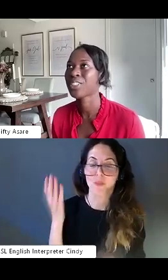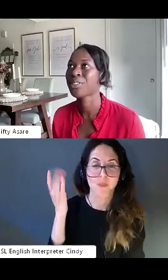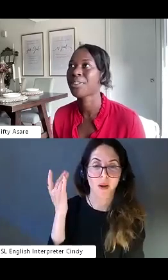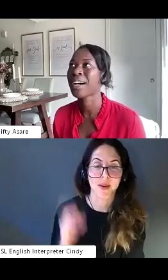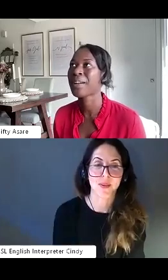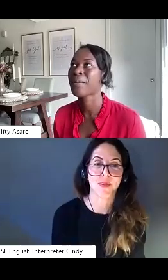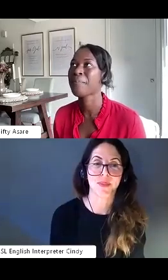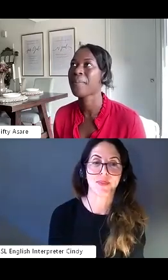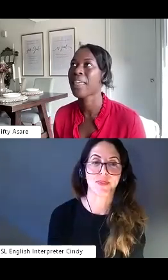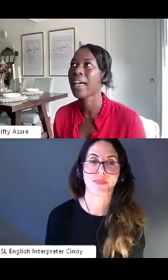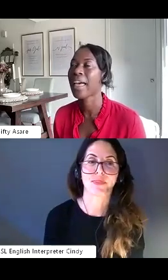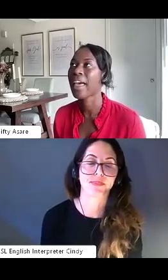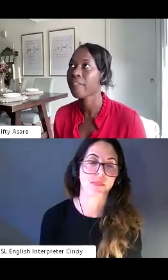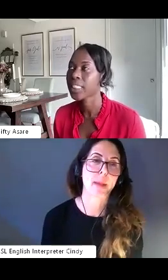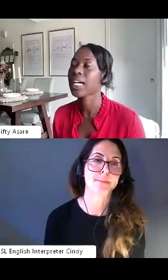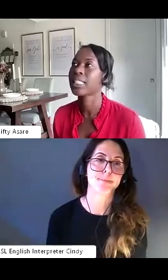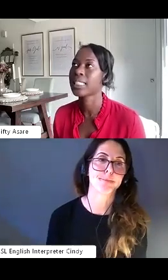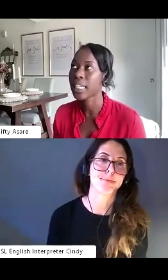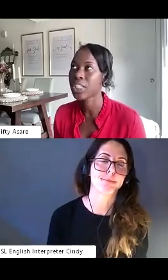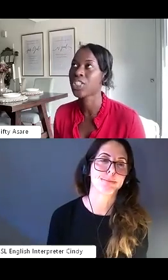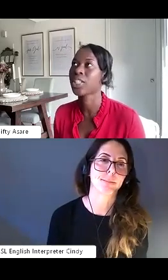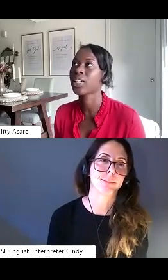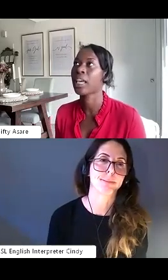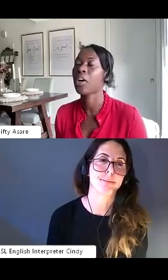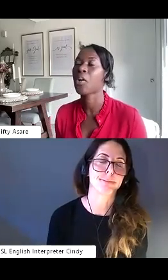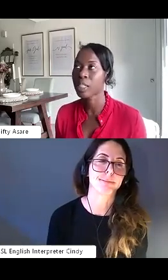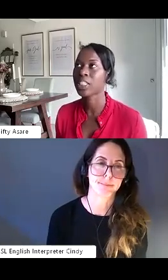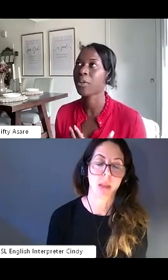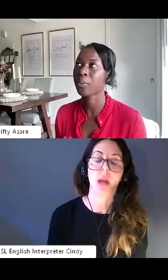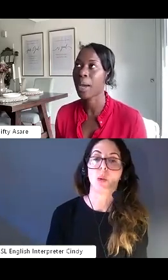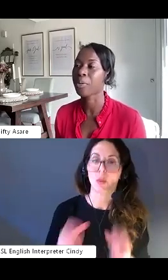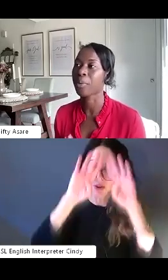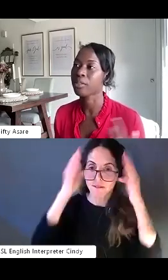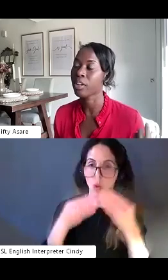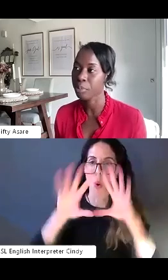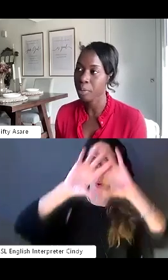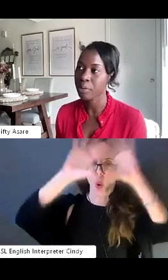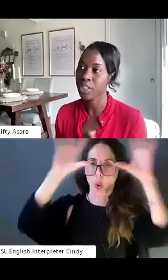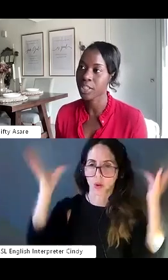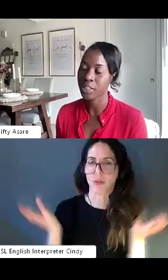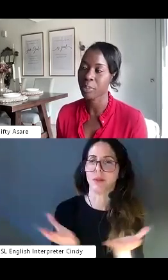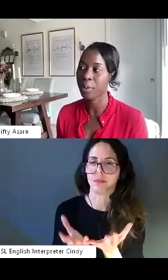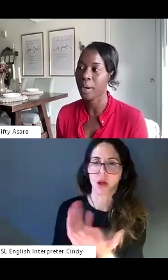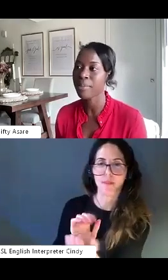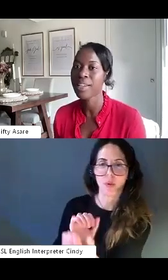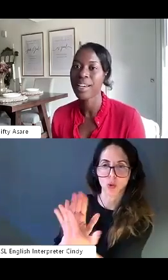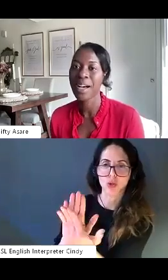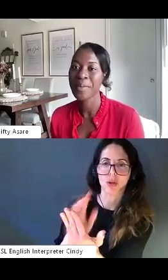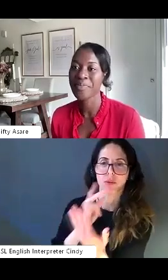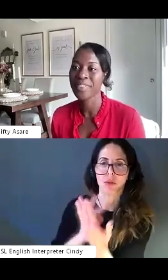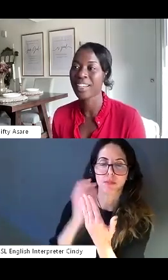wanted to emphasize and center a holistic wraparound approach to this